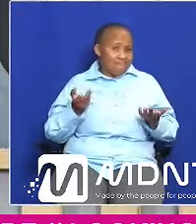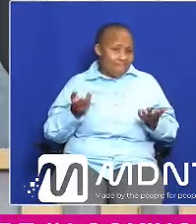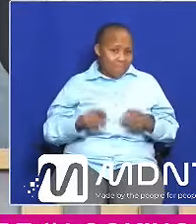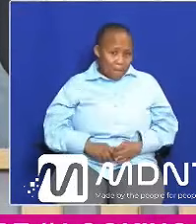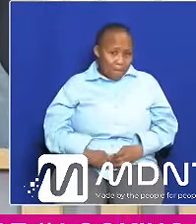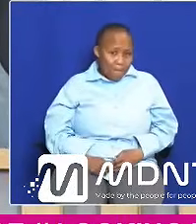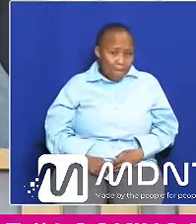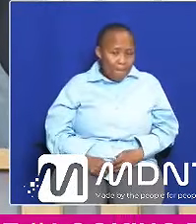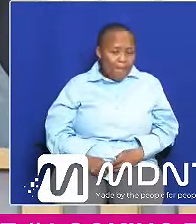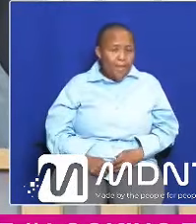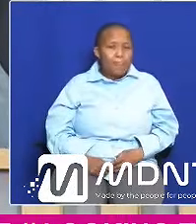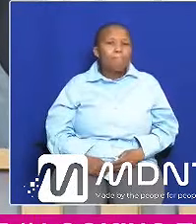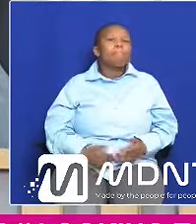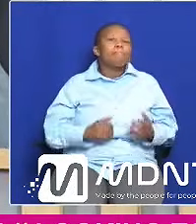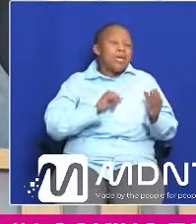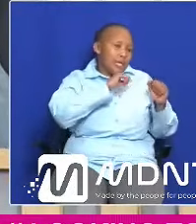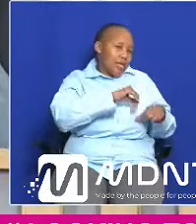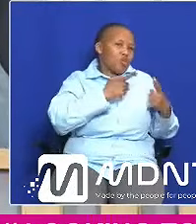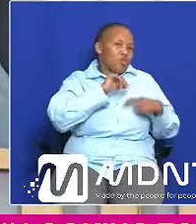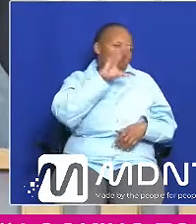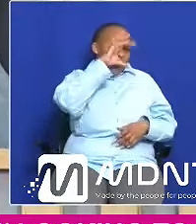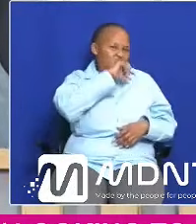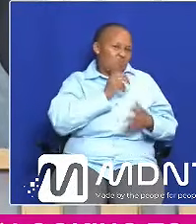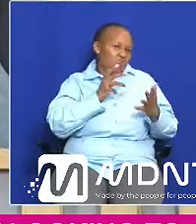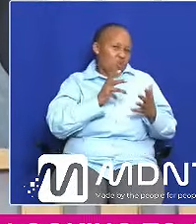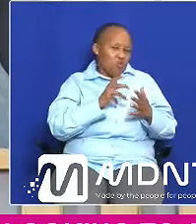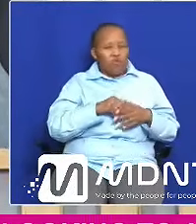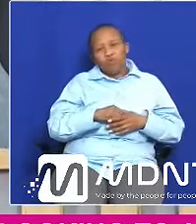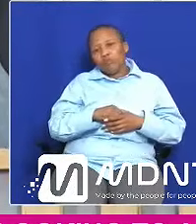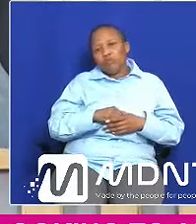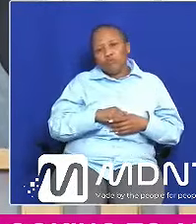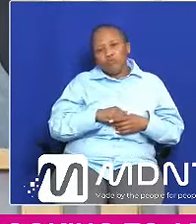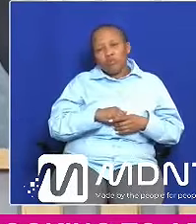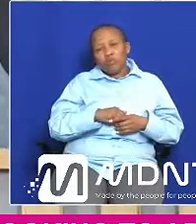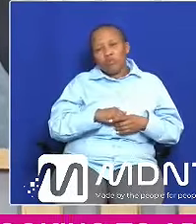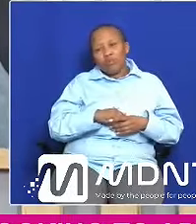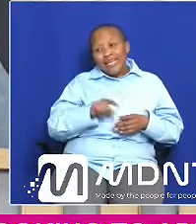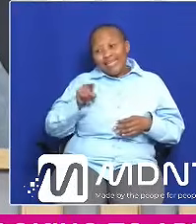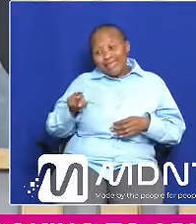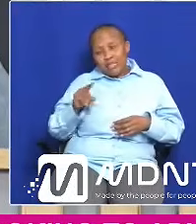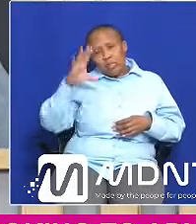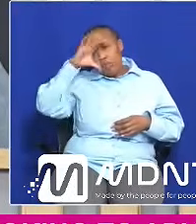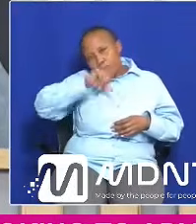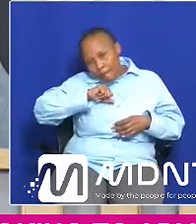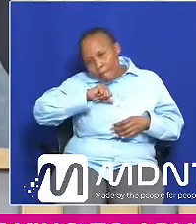we'll assume that. He would assume or no? I wouldn't know, I will